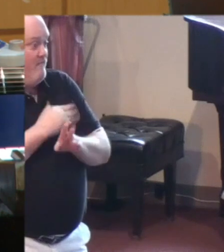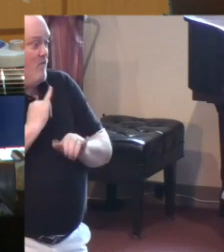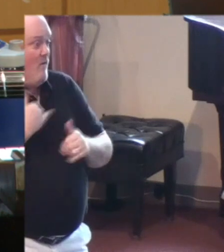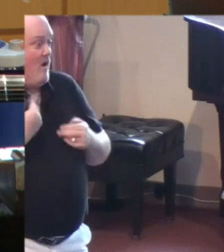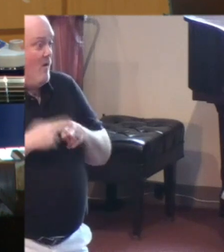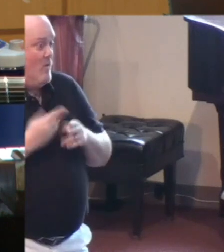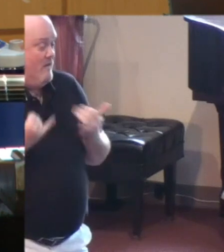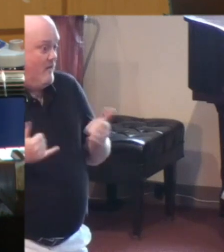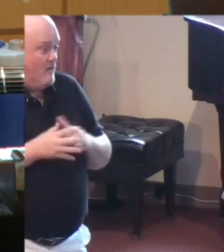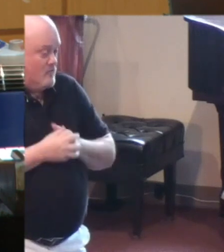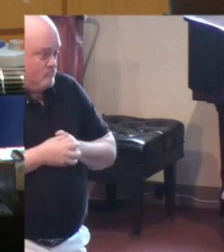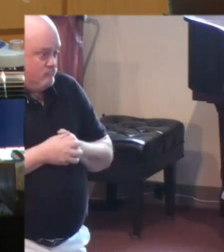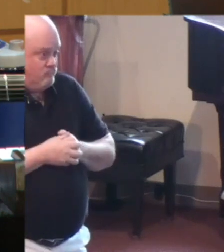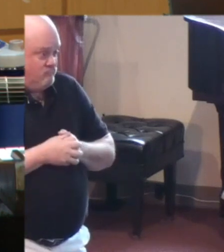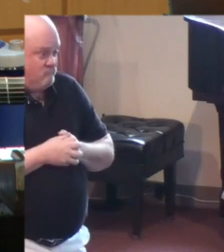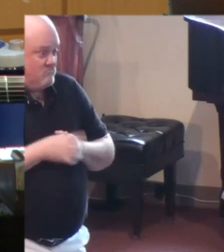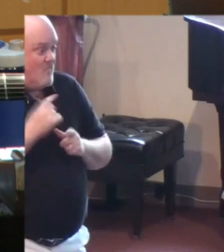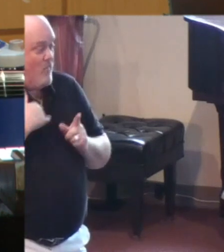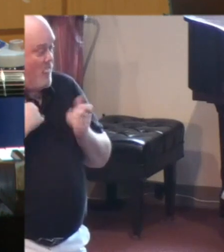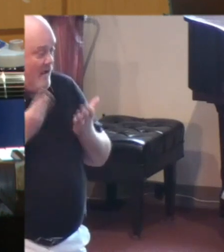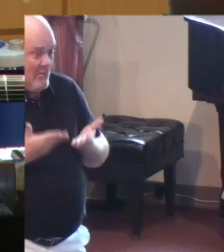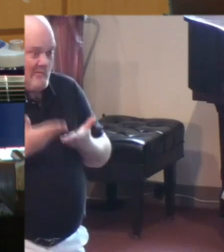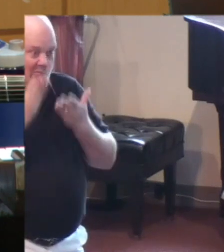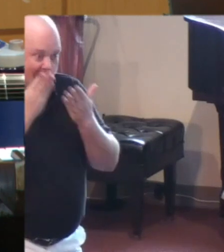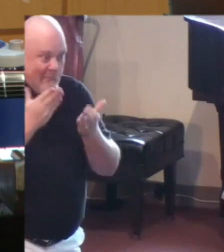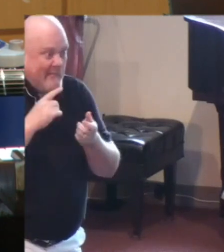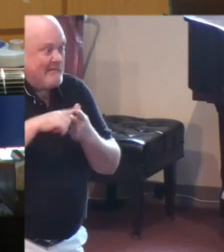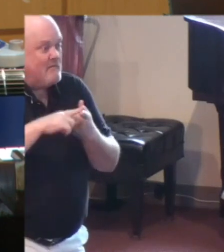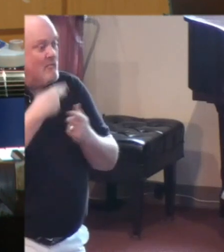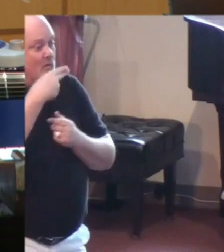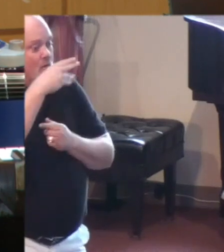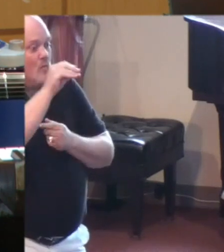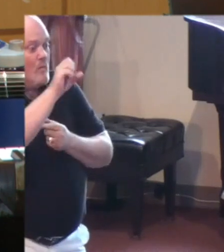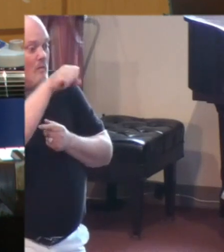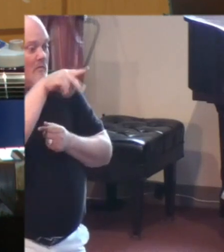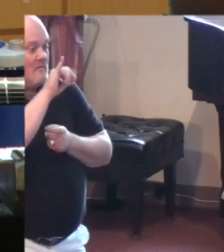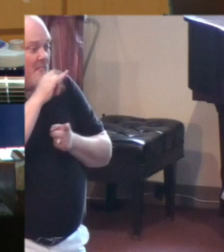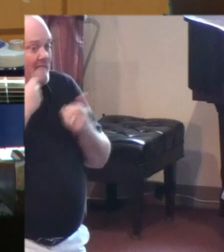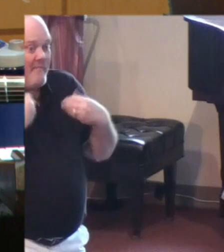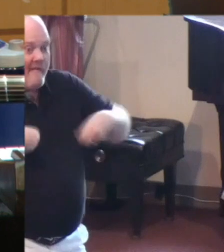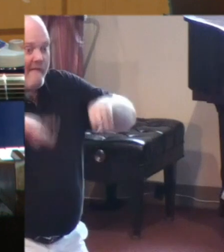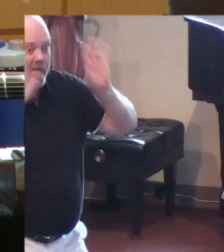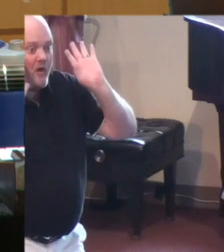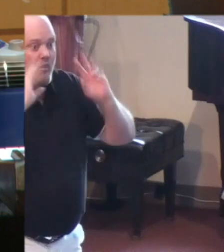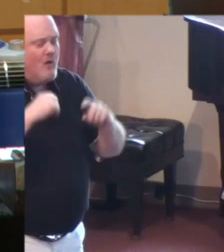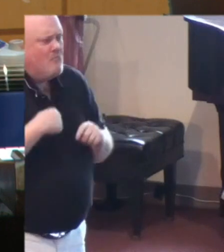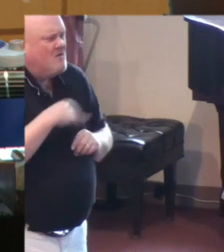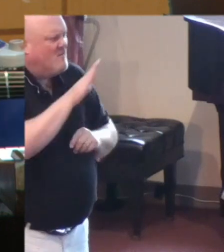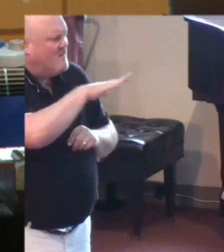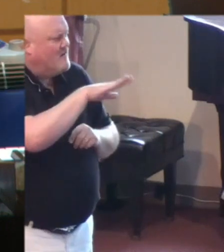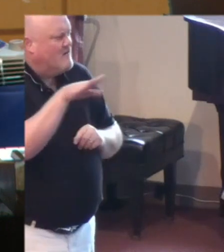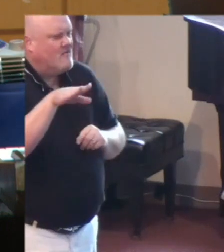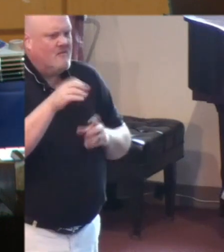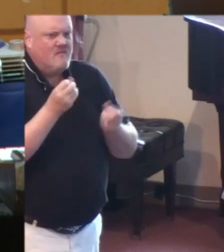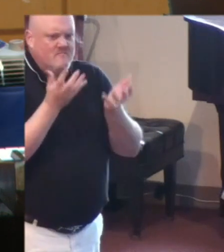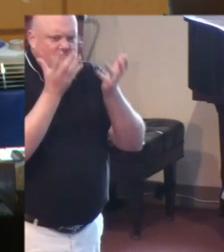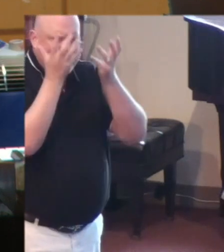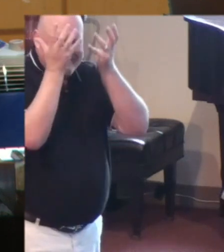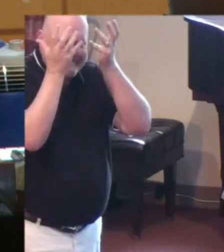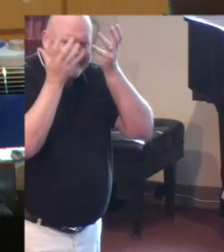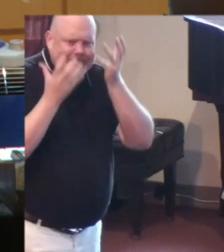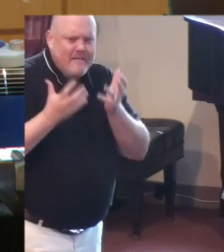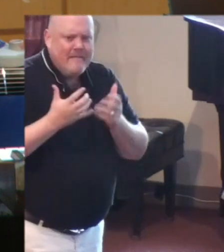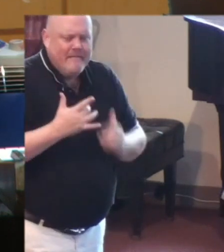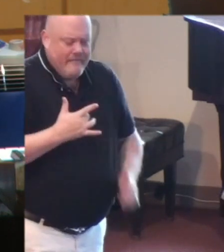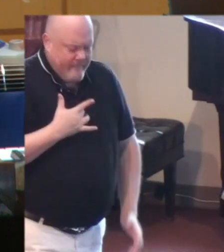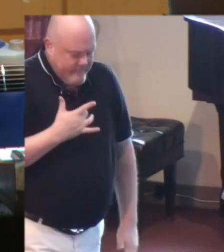And scary. I had been recommended for hospice. And the really sad part for me was that